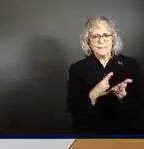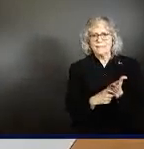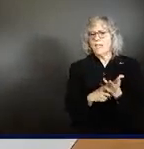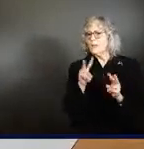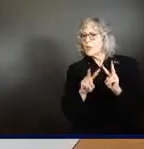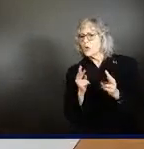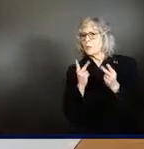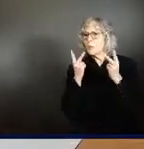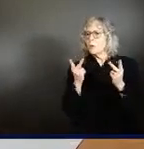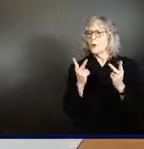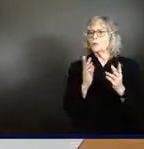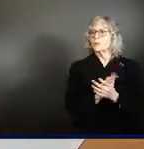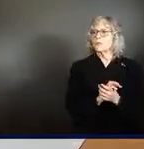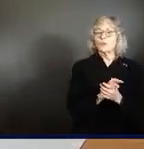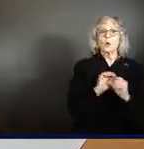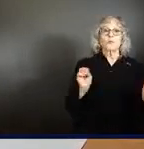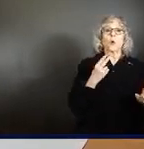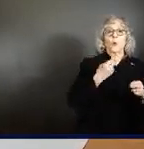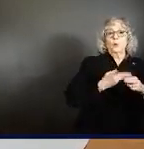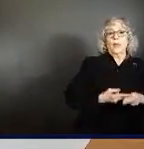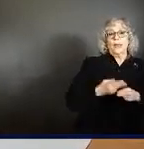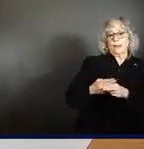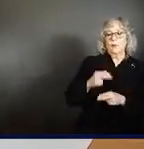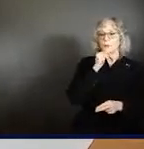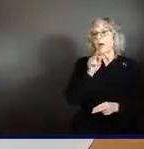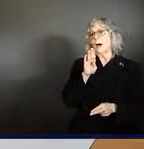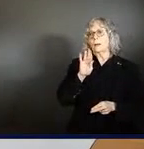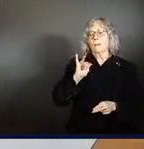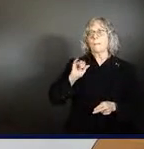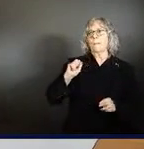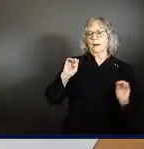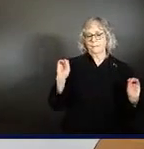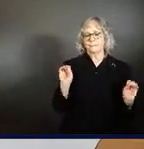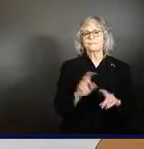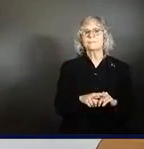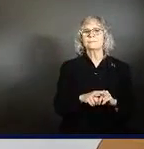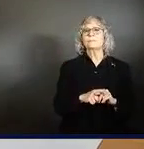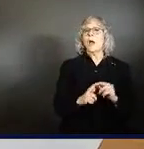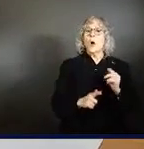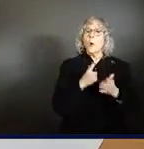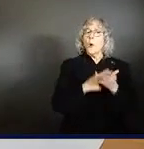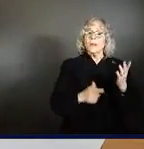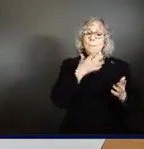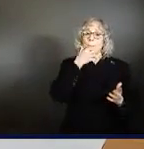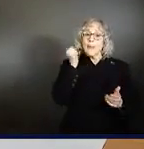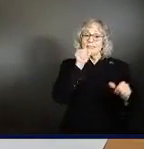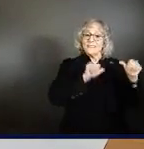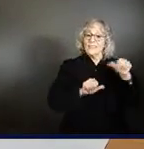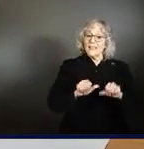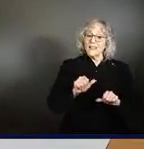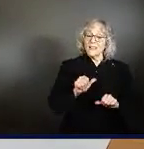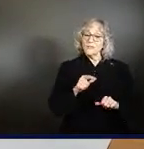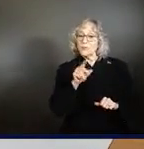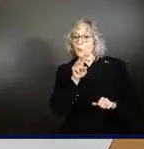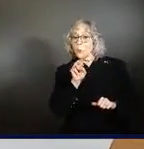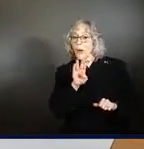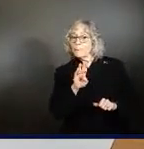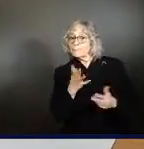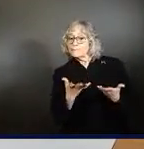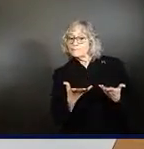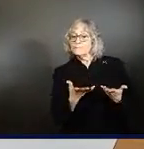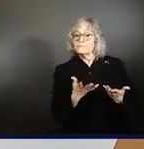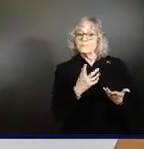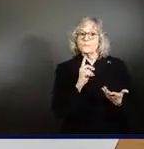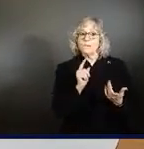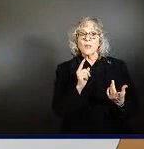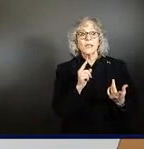proposals without names on them, so they're unbiased, and they say, what's the best science for Webb to do? And then once those